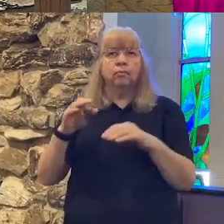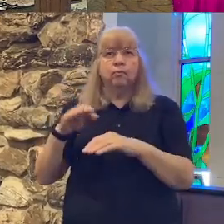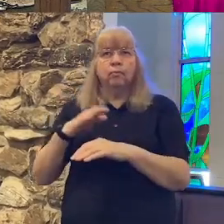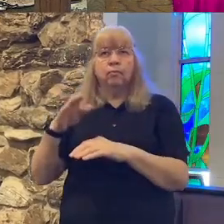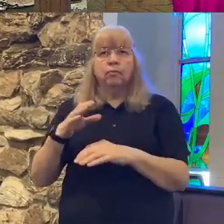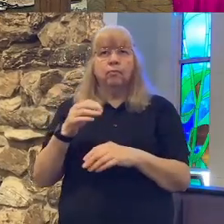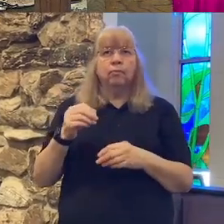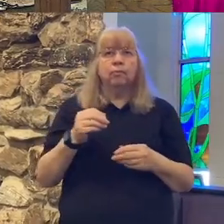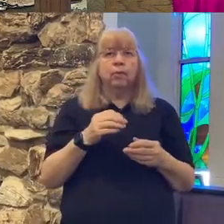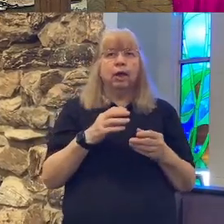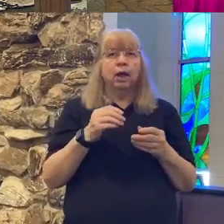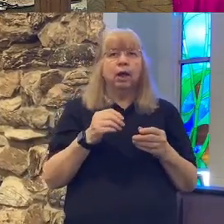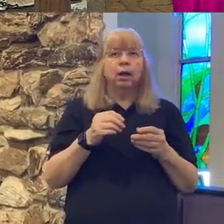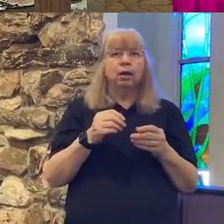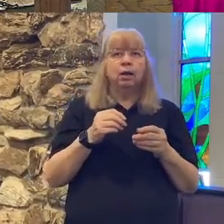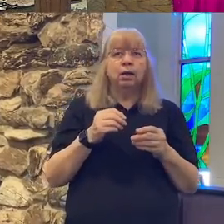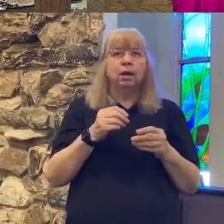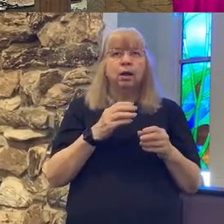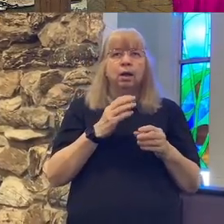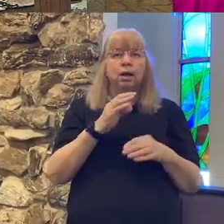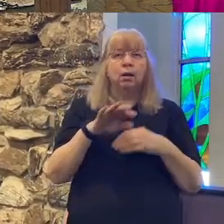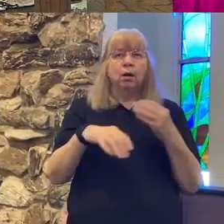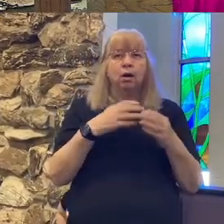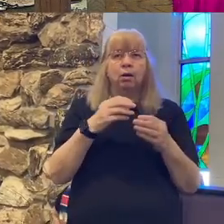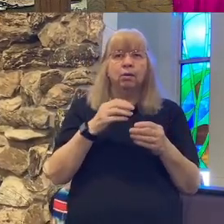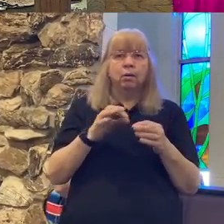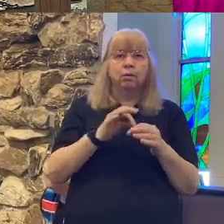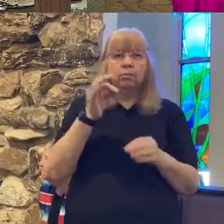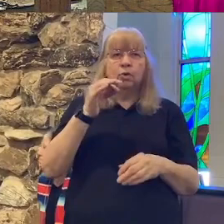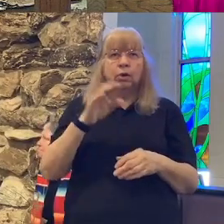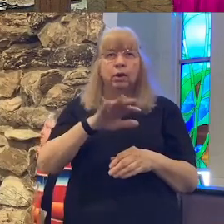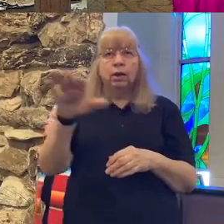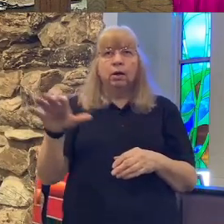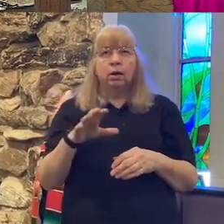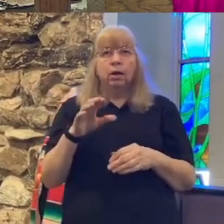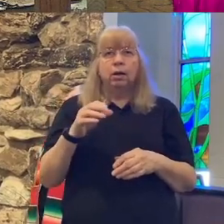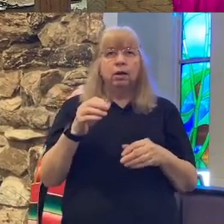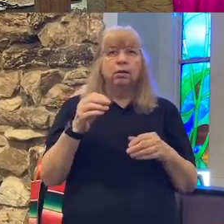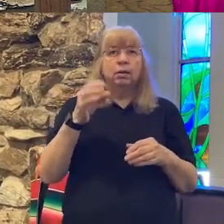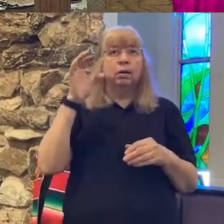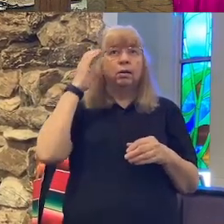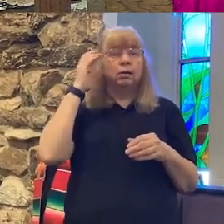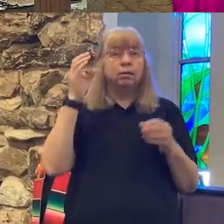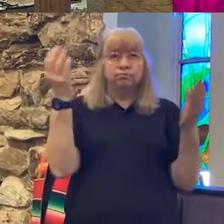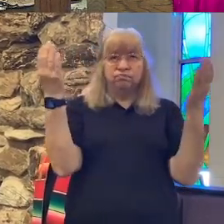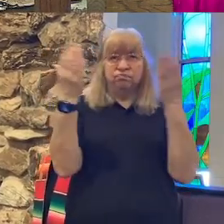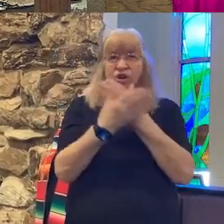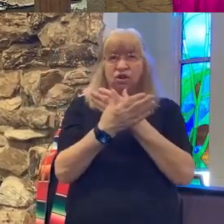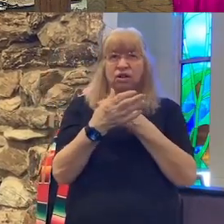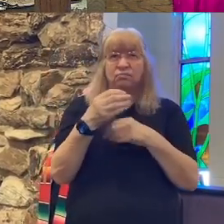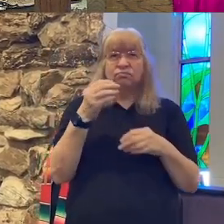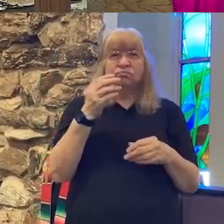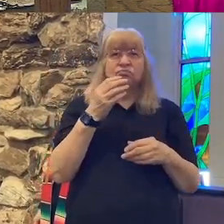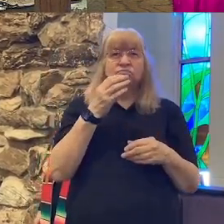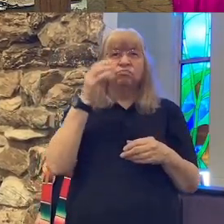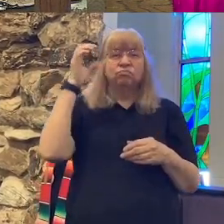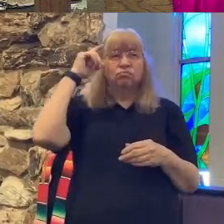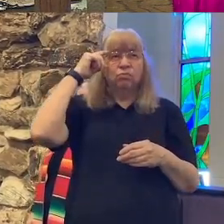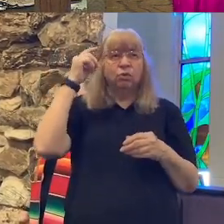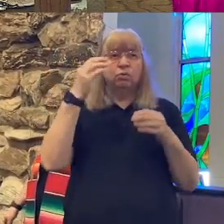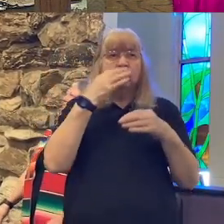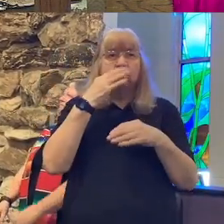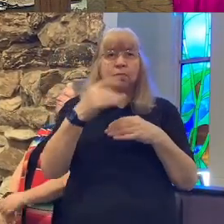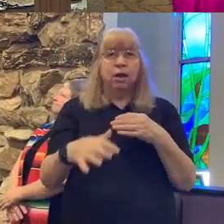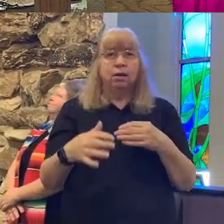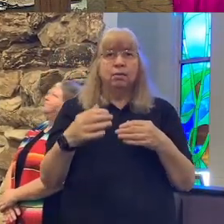and smoky mist. The sun shall be turned to darkness, and the moon to blood, before the coming of